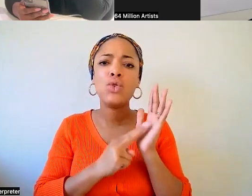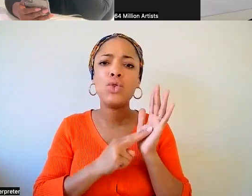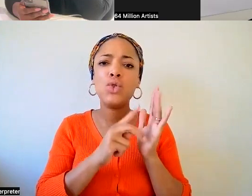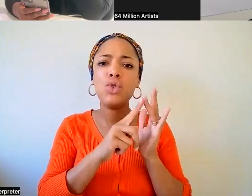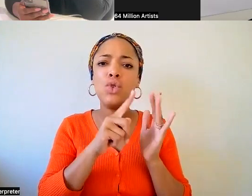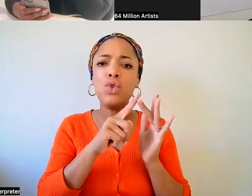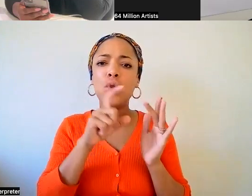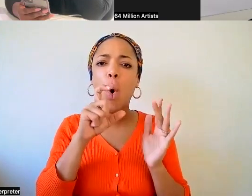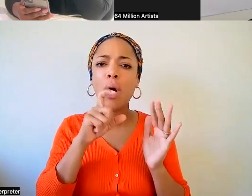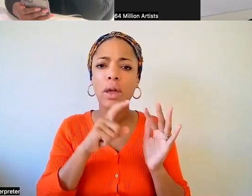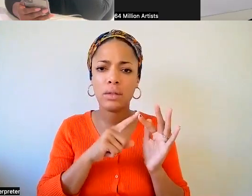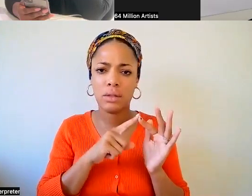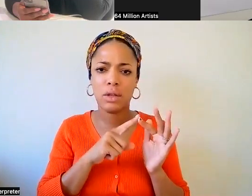it.